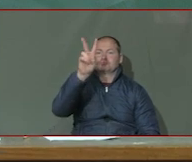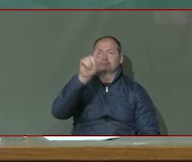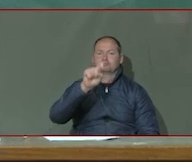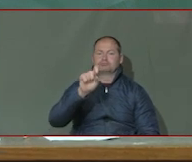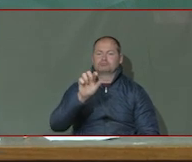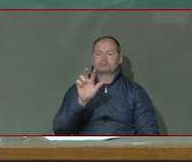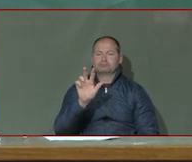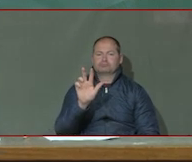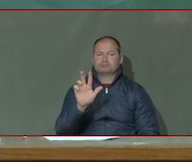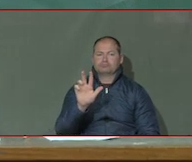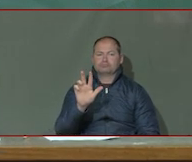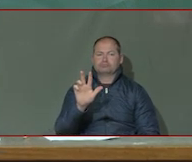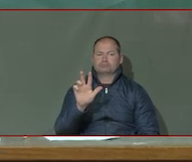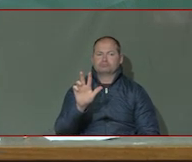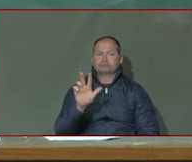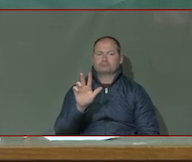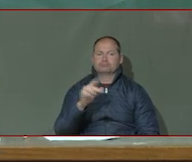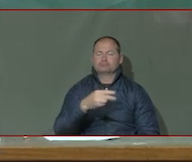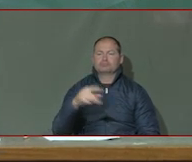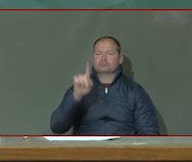quarter.